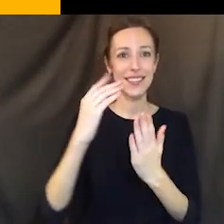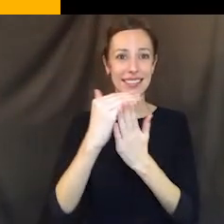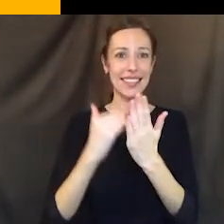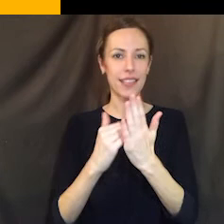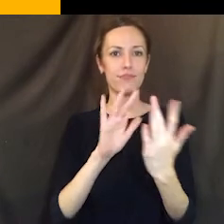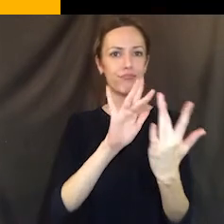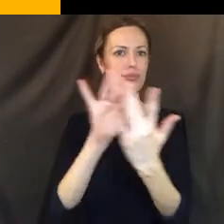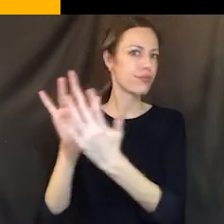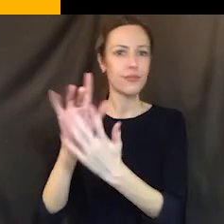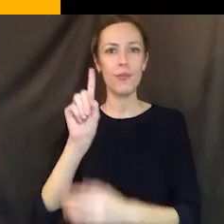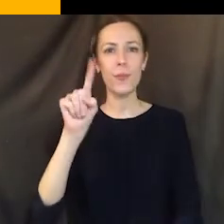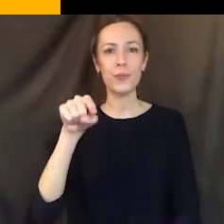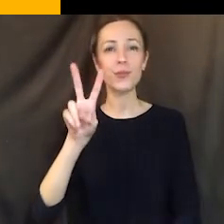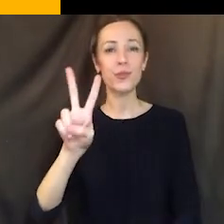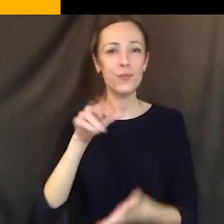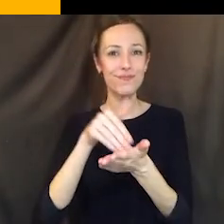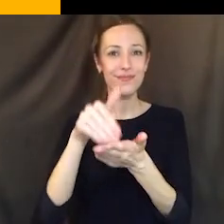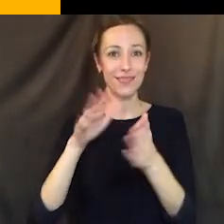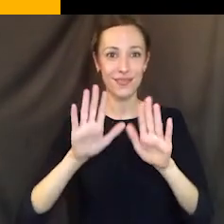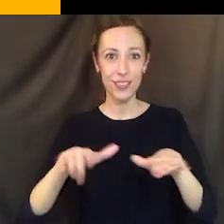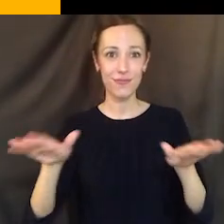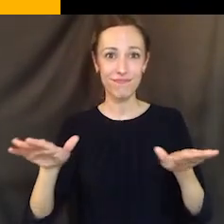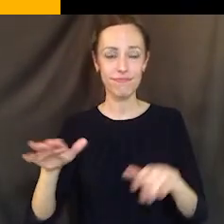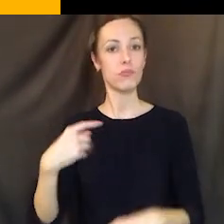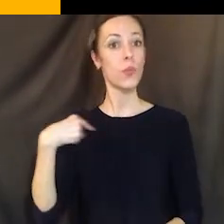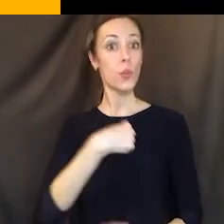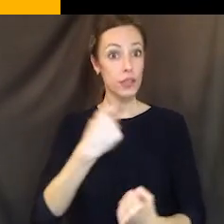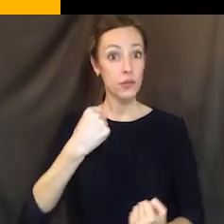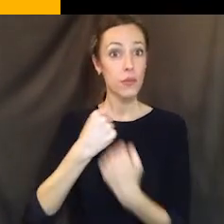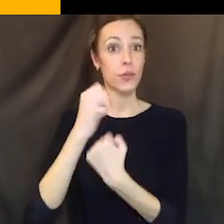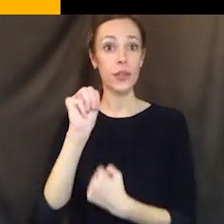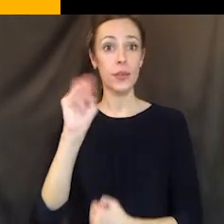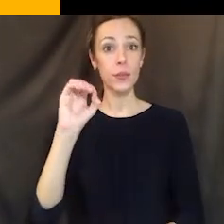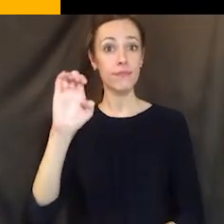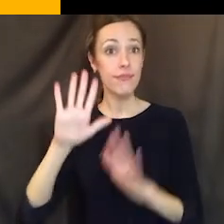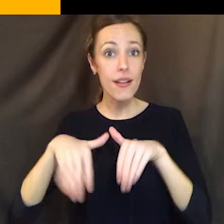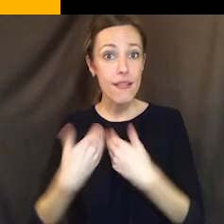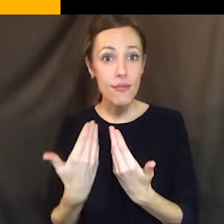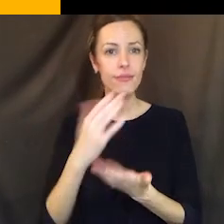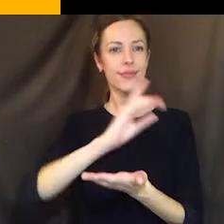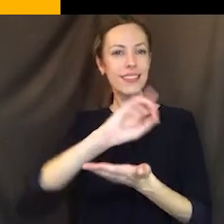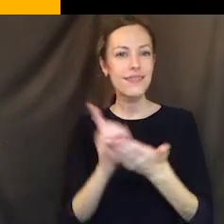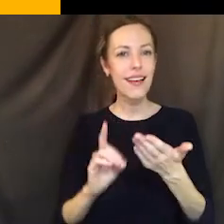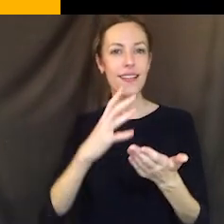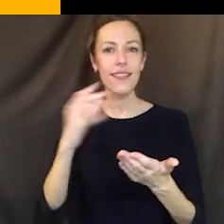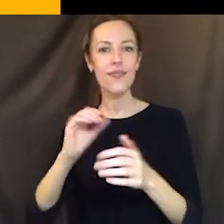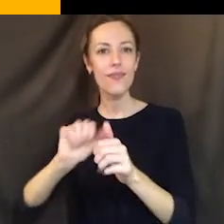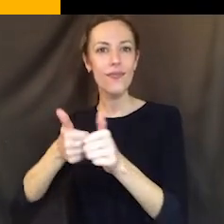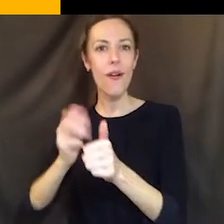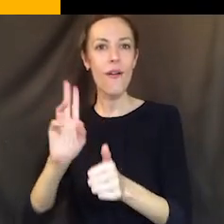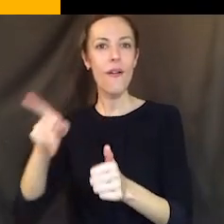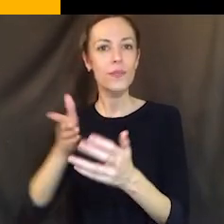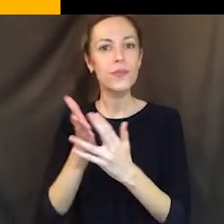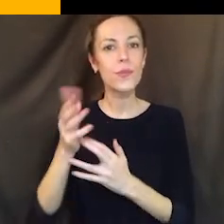million children. We supported the ministry in designing and follow up through WhatsApp and awareness raising so that children don't miss